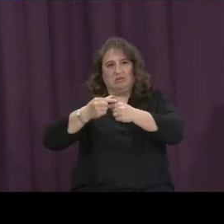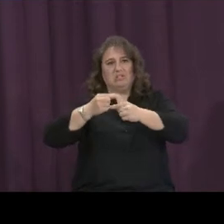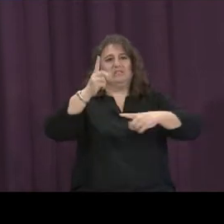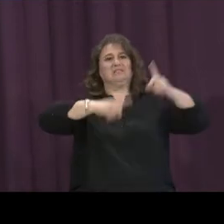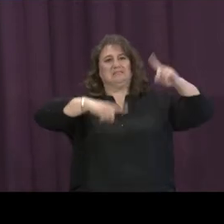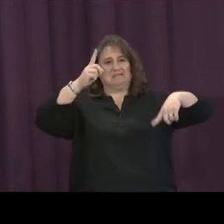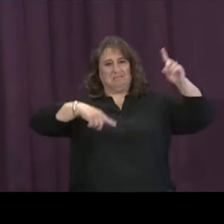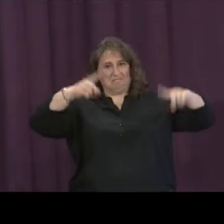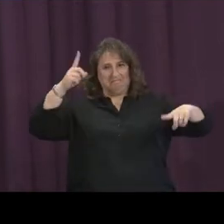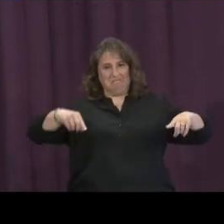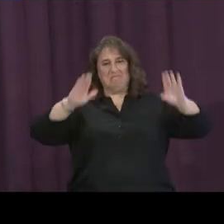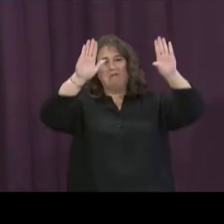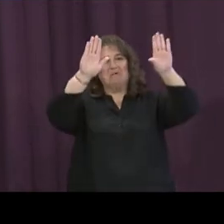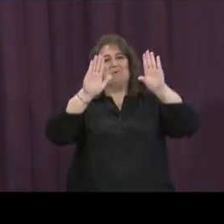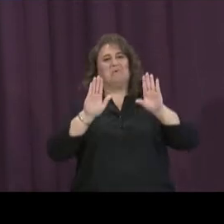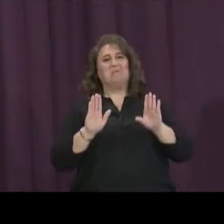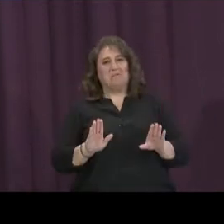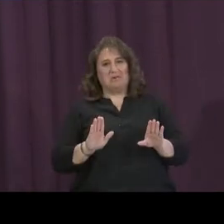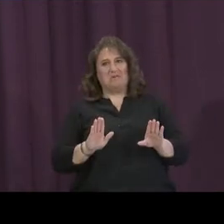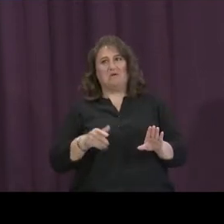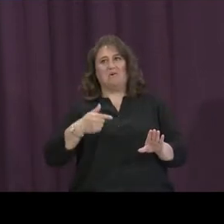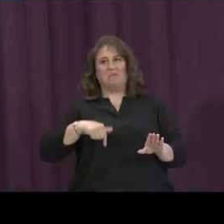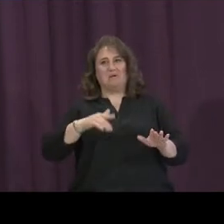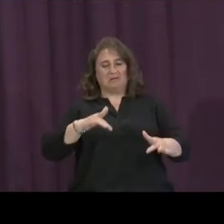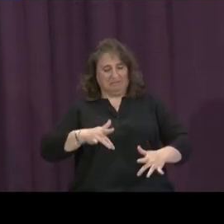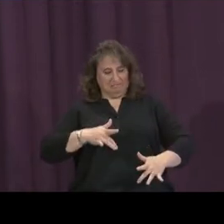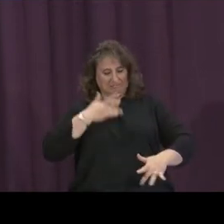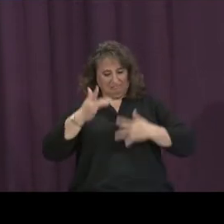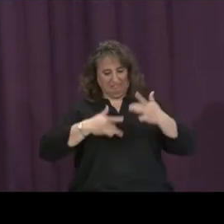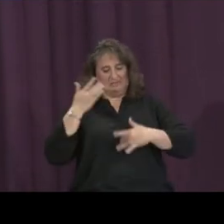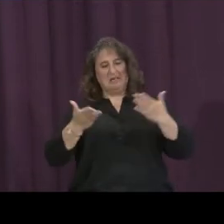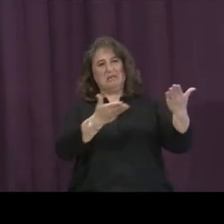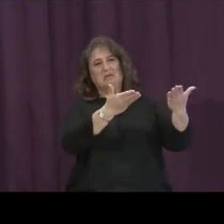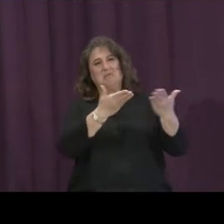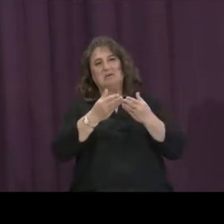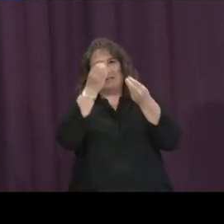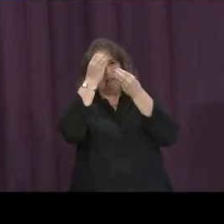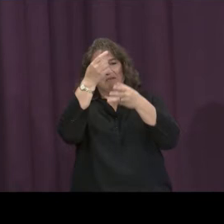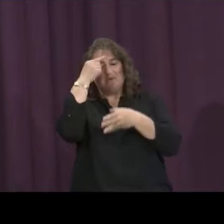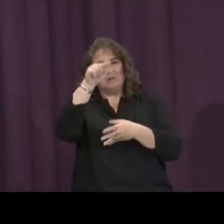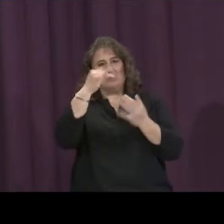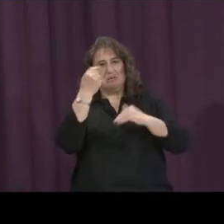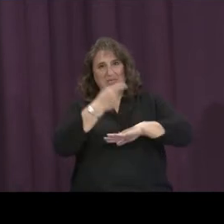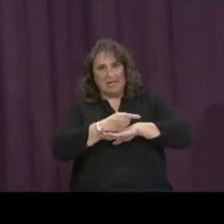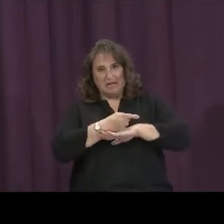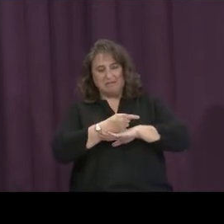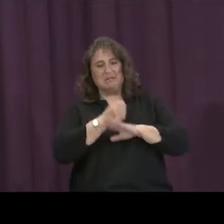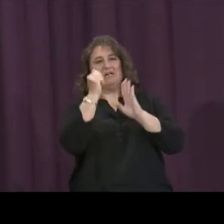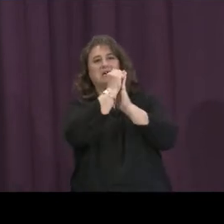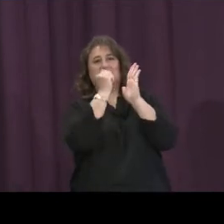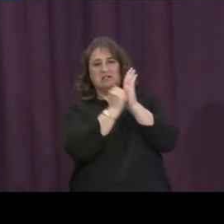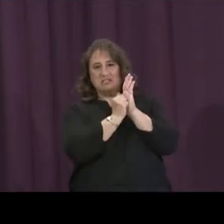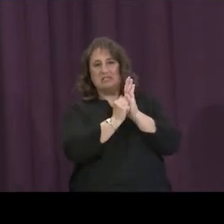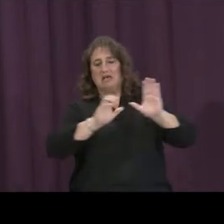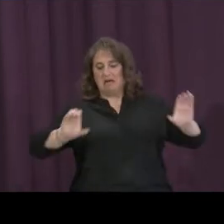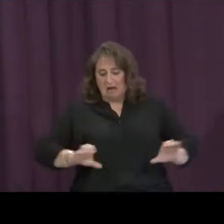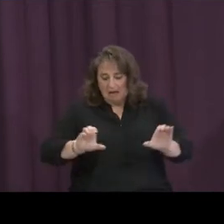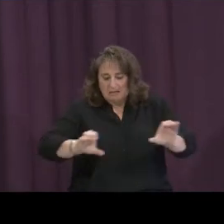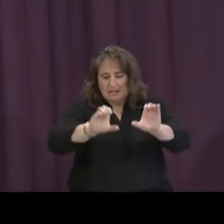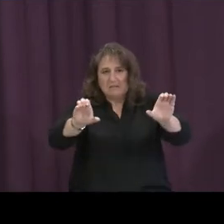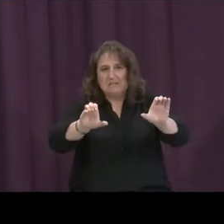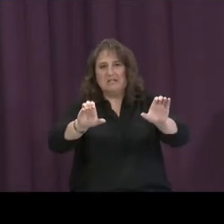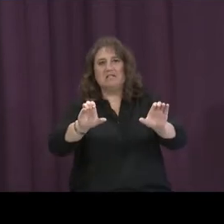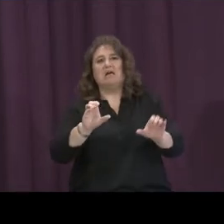we're excited to bring it to you today. For our agenda and activities, we'll have some expected